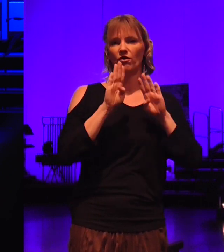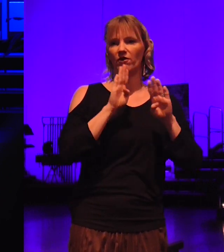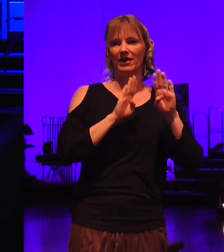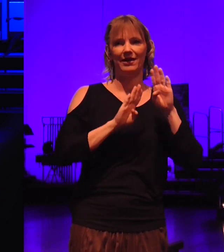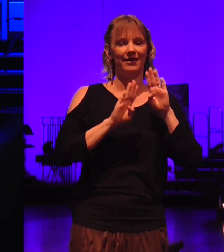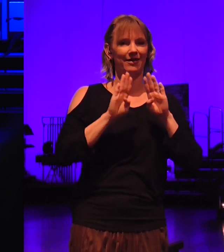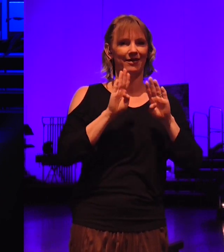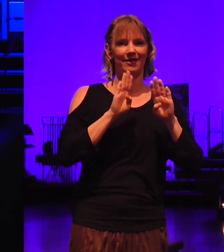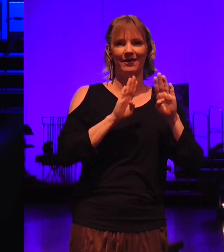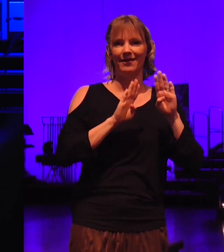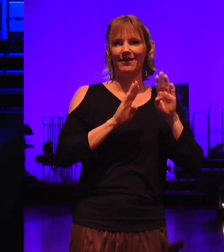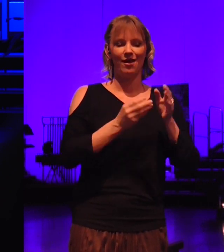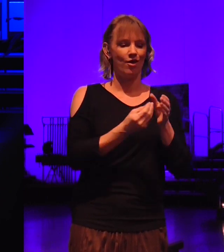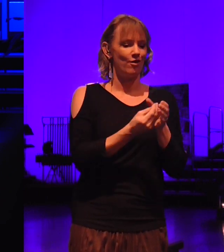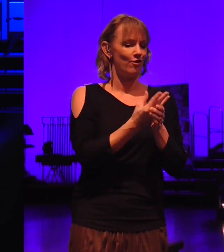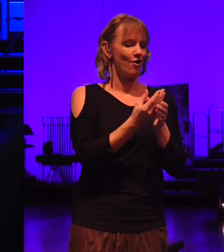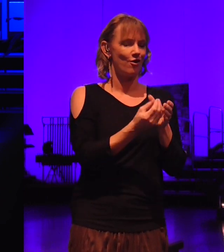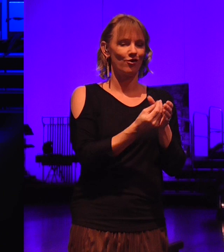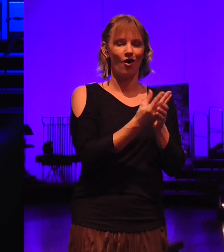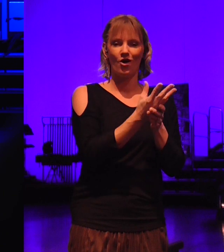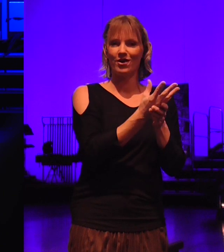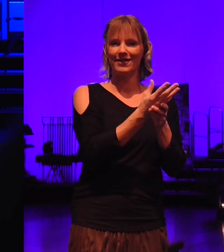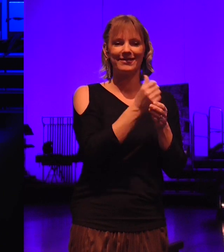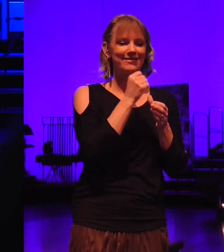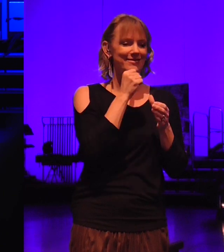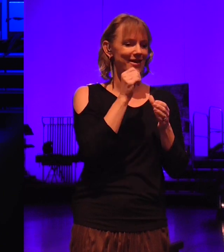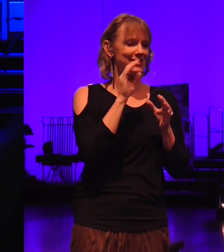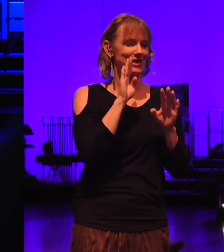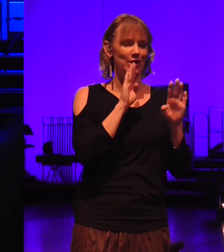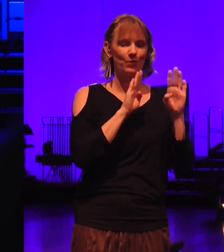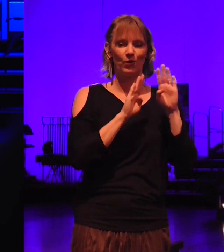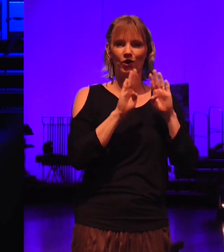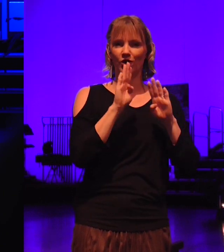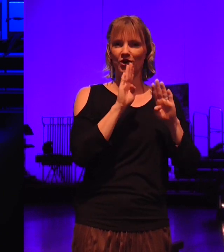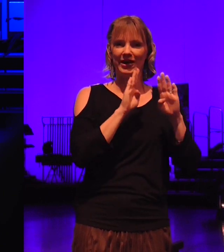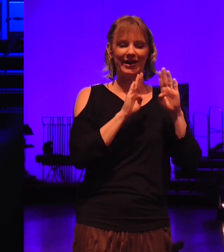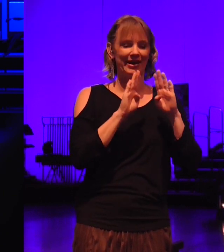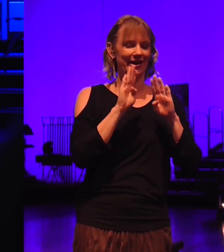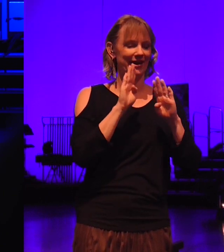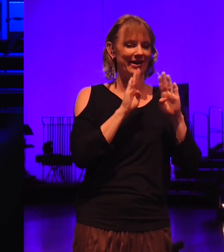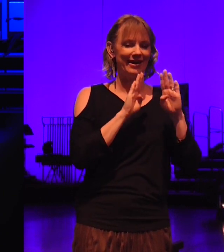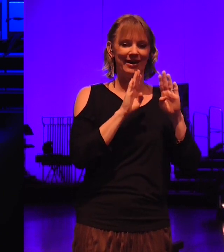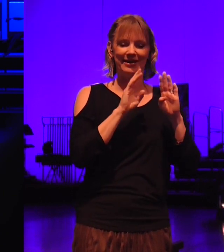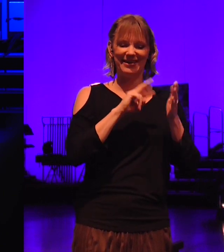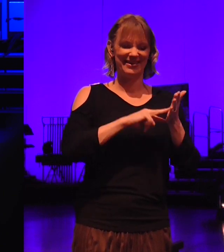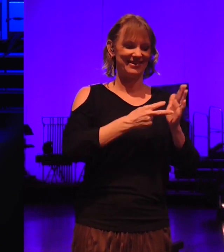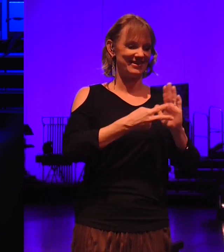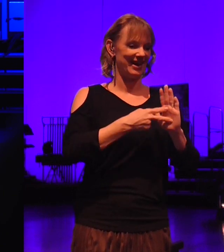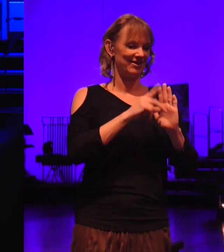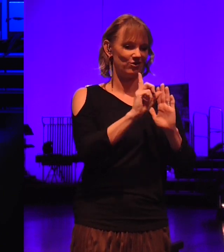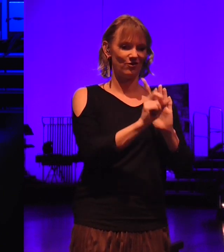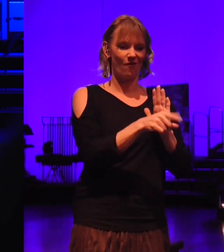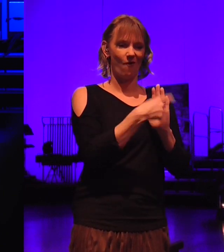The garden doesn't worry. The garden's only intention is to bring forth the blessings that are within it